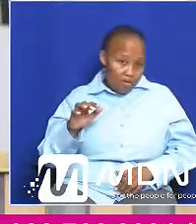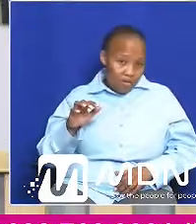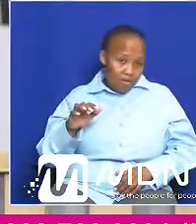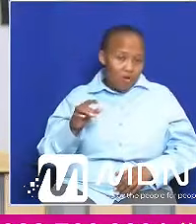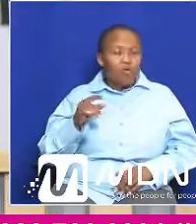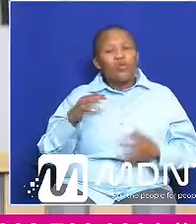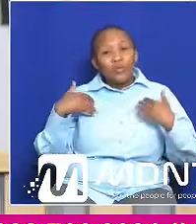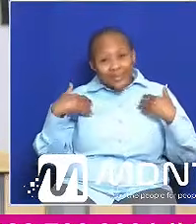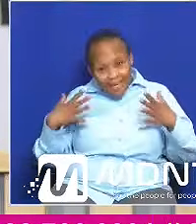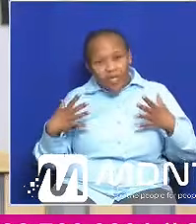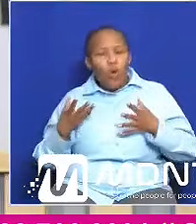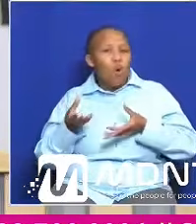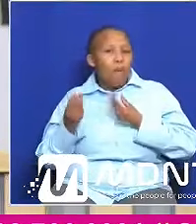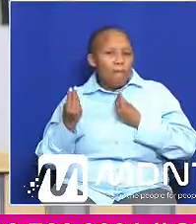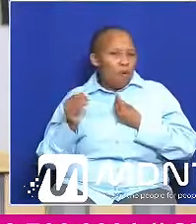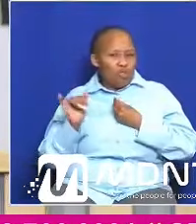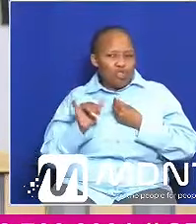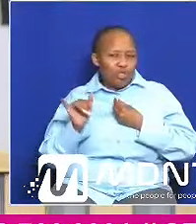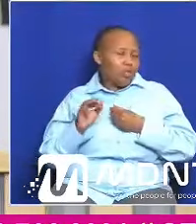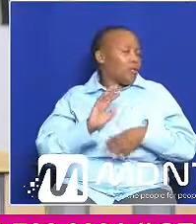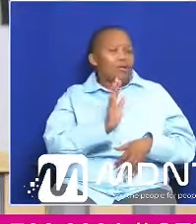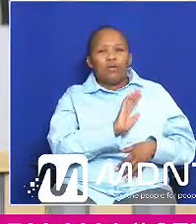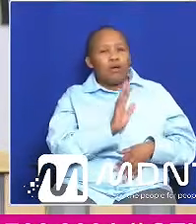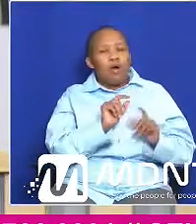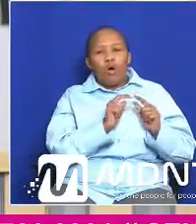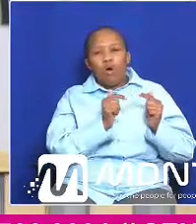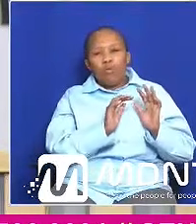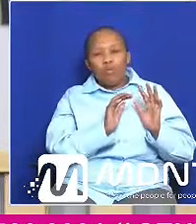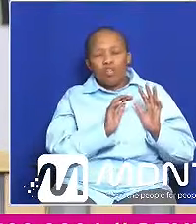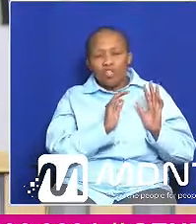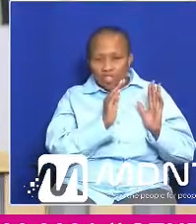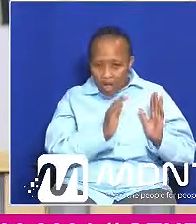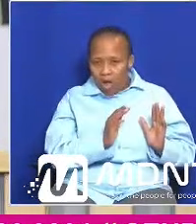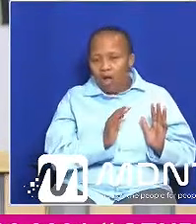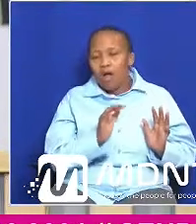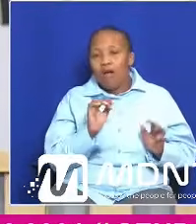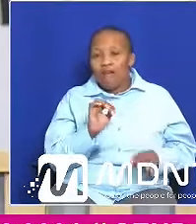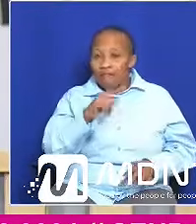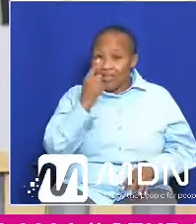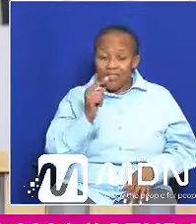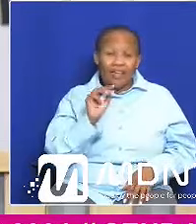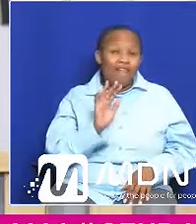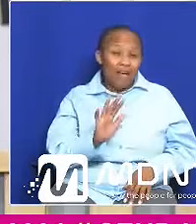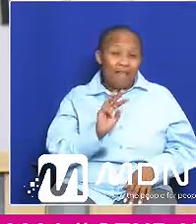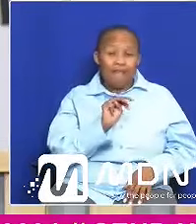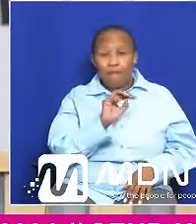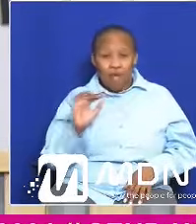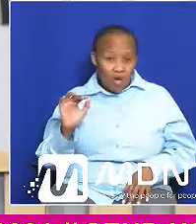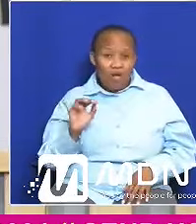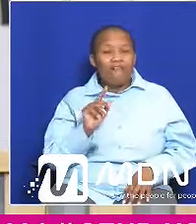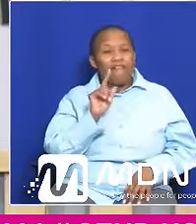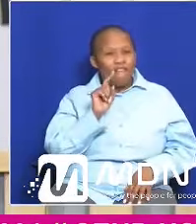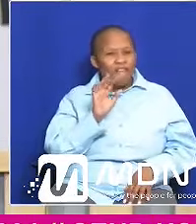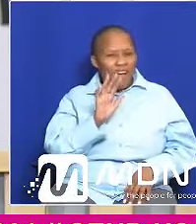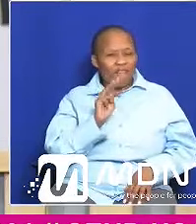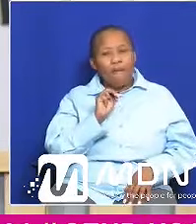No, Commissioner. I said the first 5 million, Yeah. I think this morning I said it. The first 5 million was when